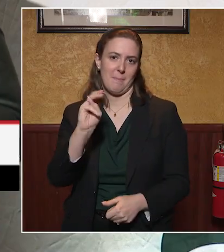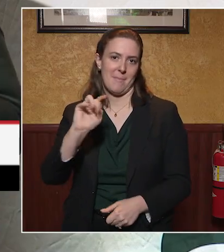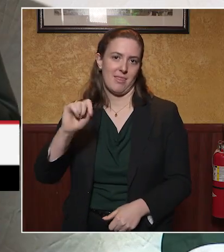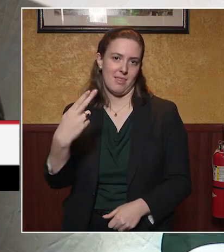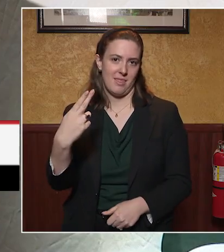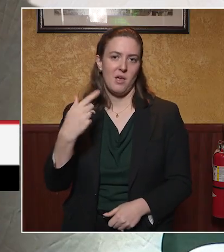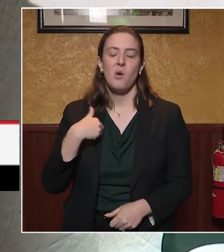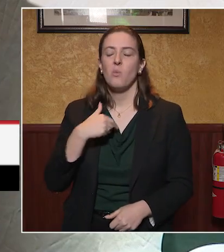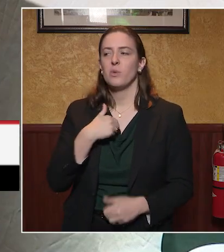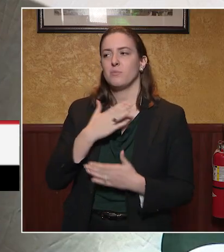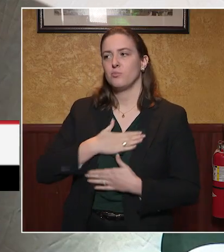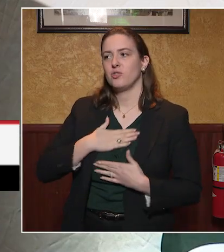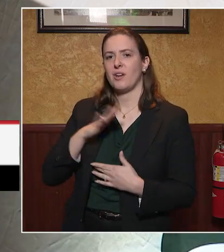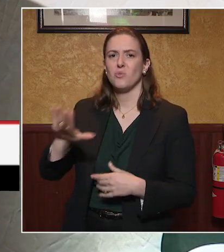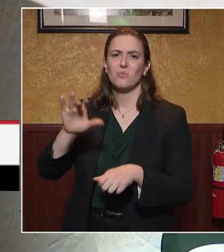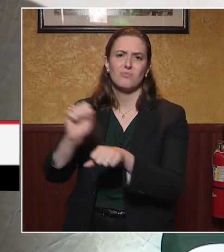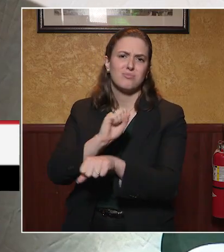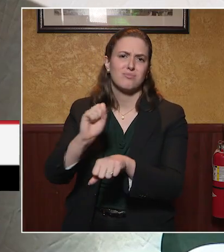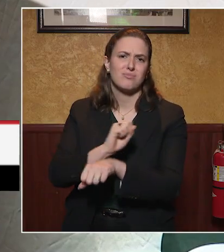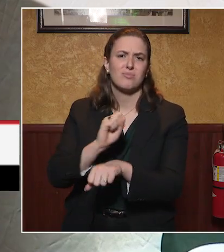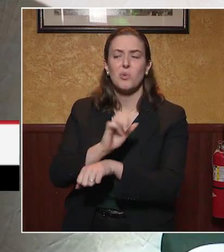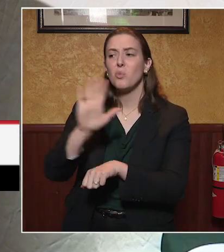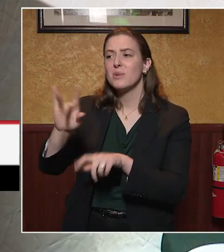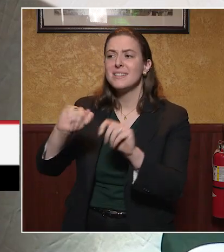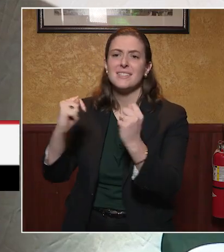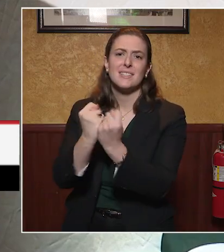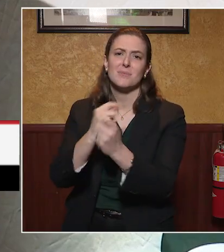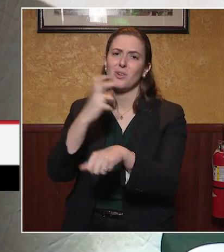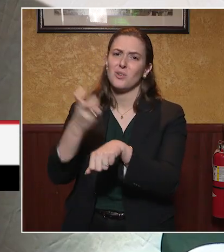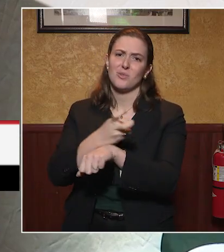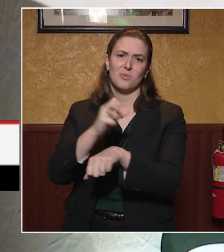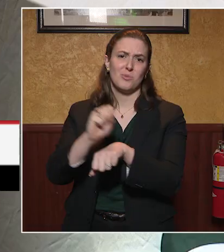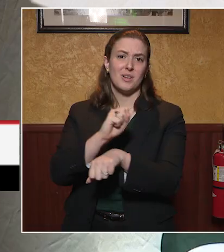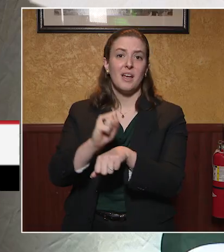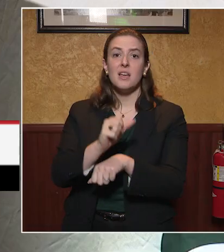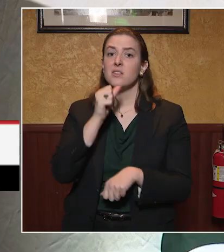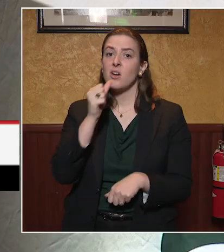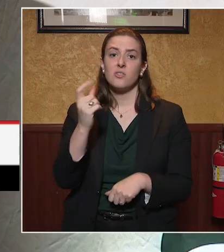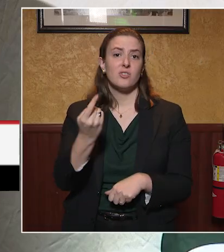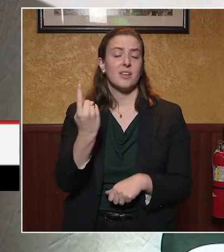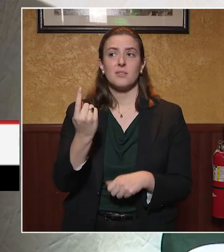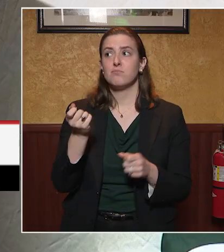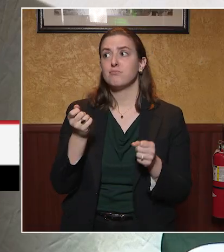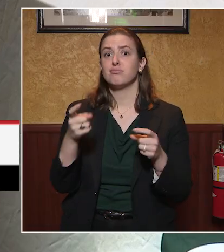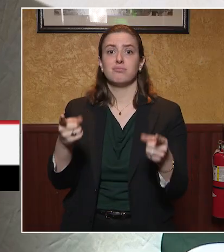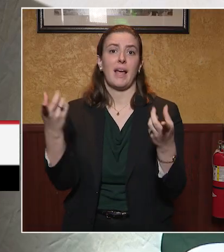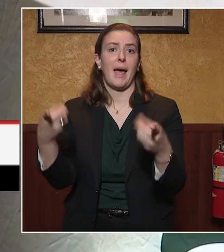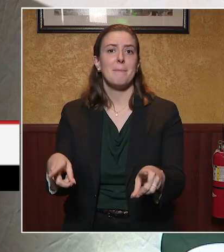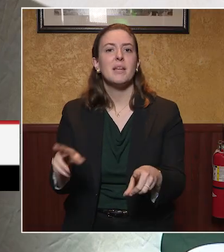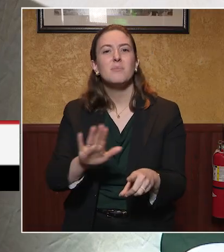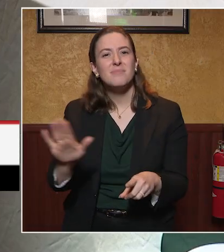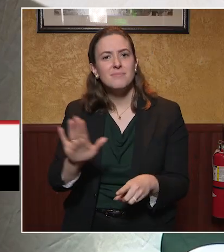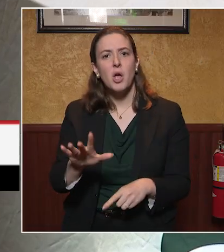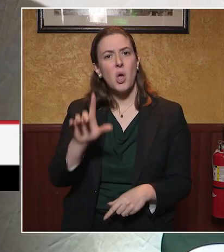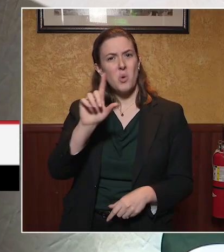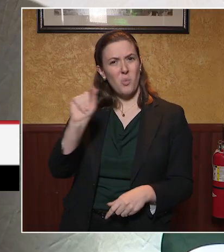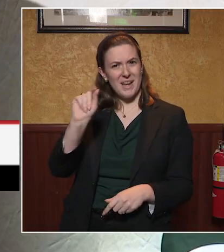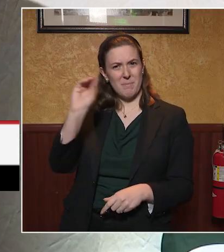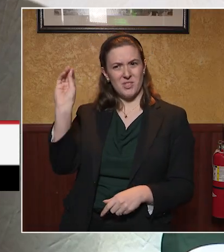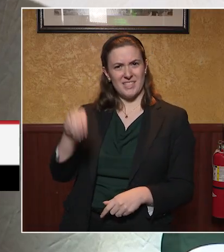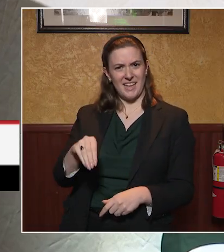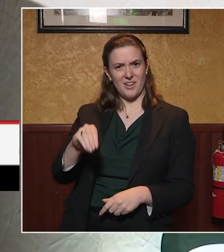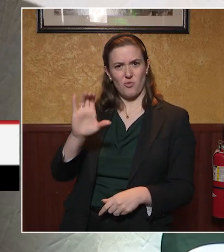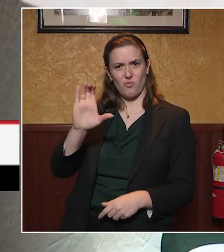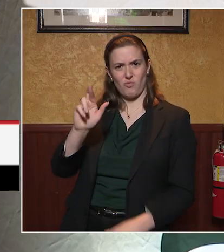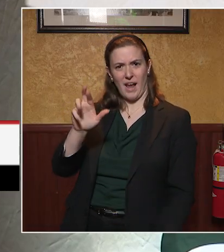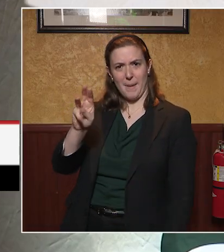and support of the Metropolitan Police Department. It does not happen by accident to see a 21% reduction in crime in our downtown